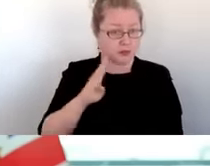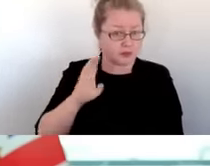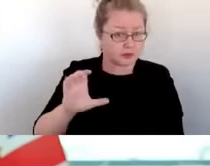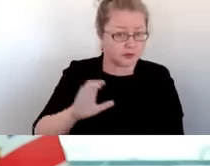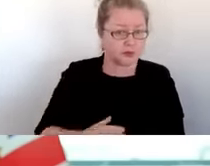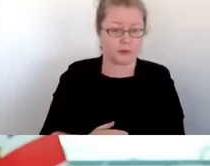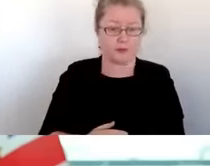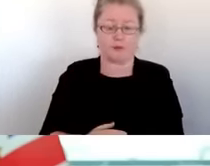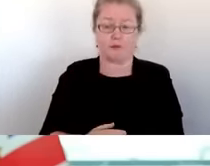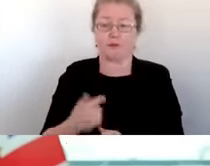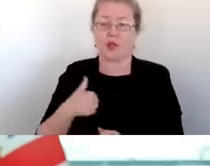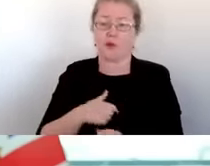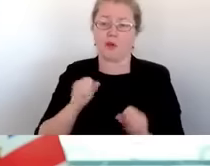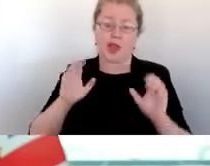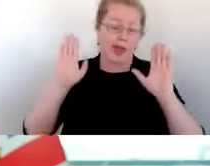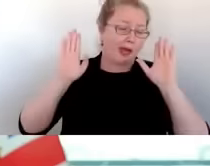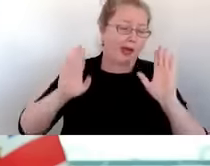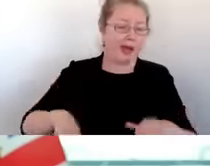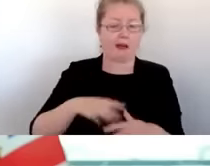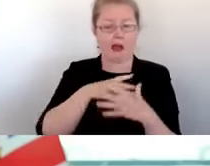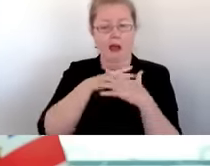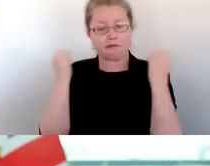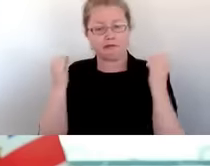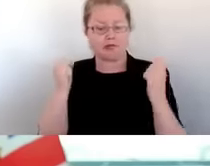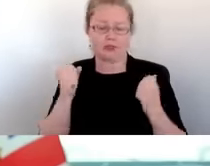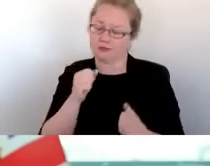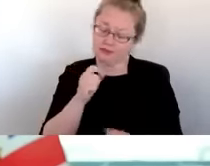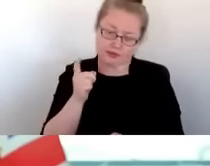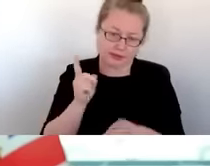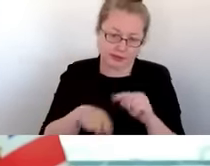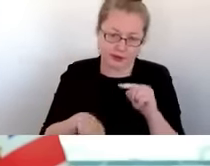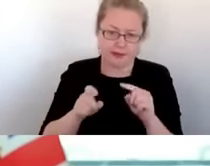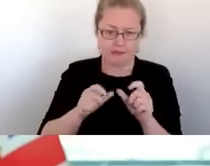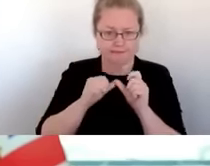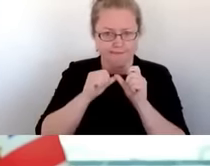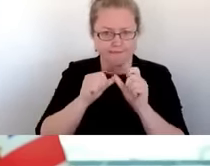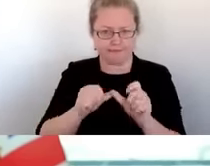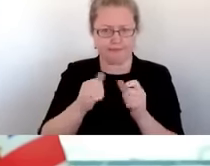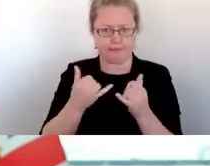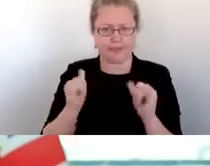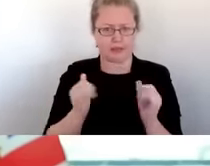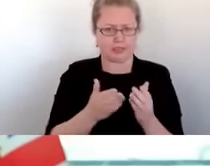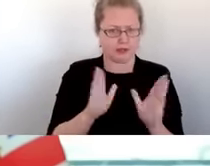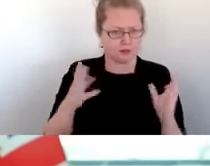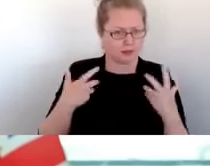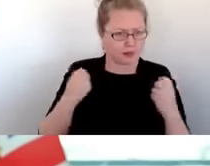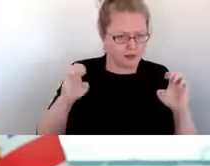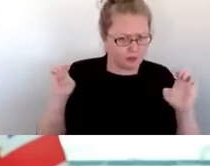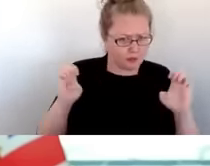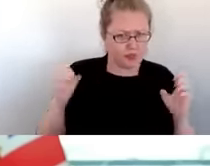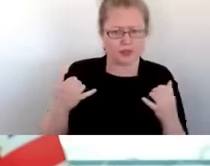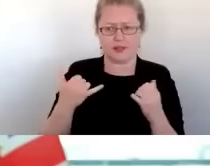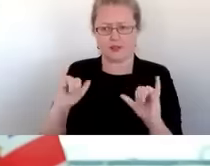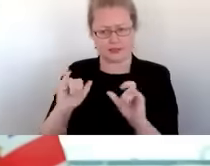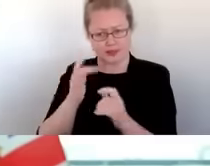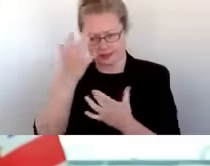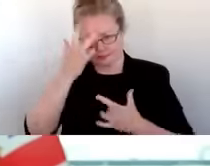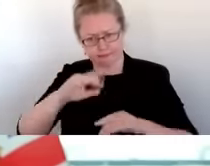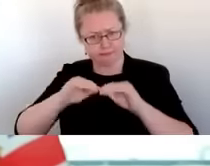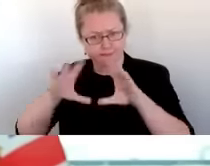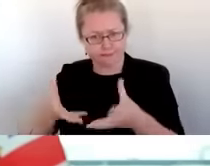can let our guard down, both here and globally, and the public health emergency that we have here and the measures that